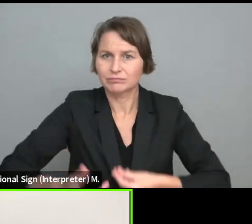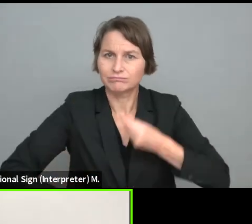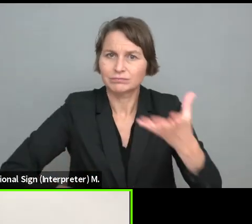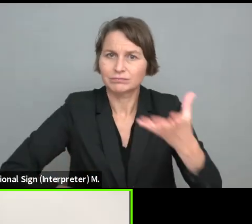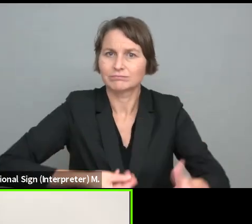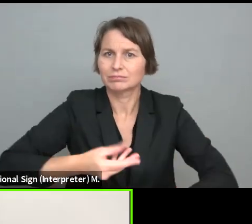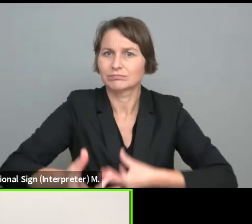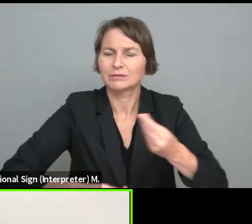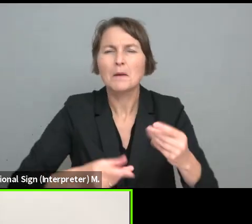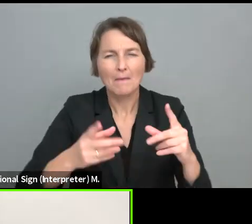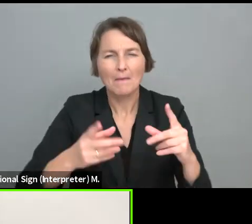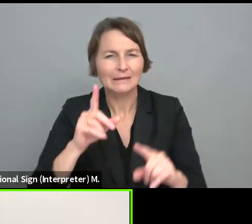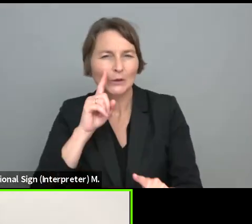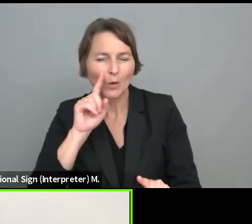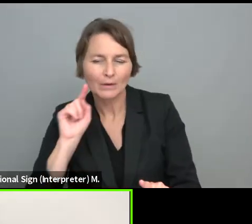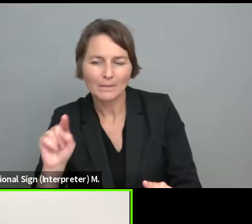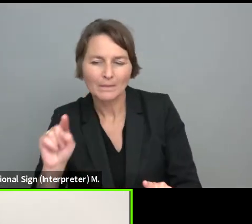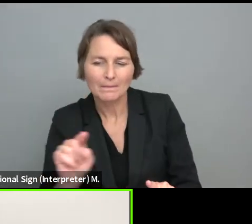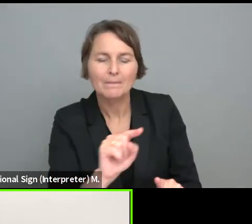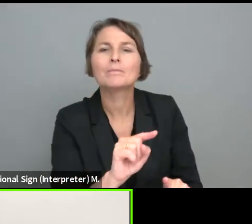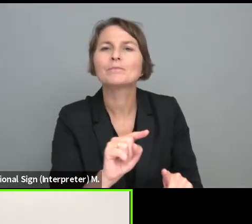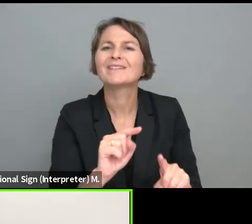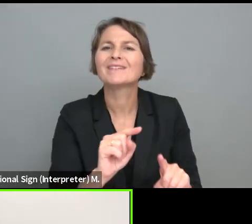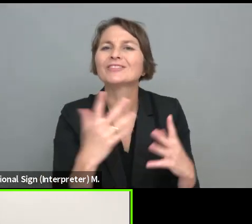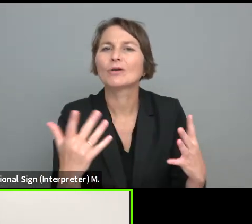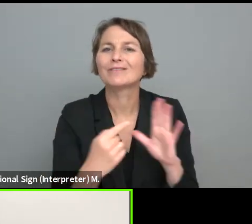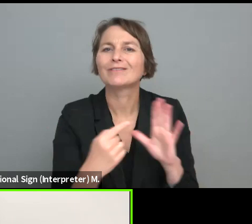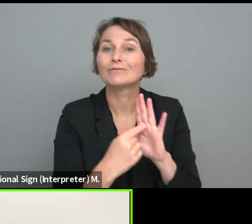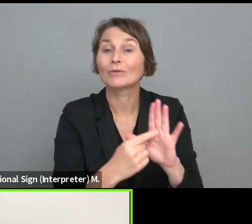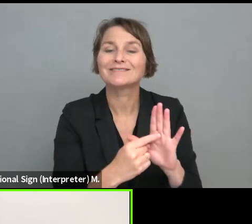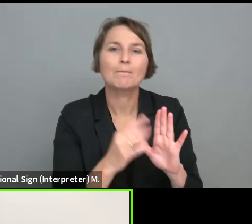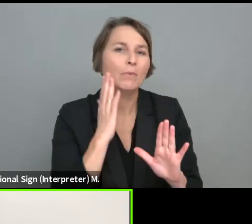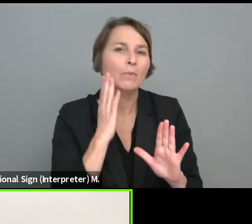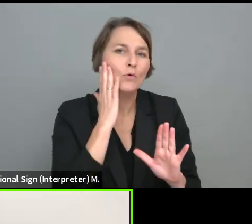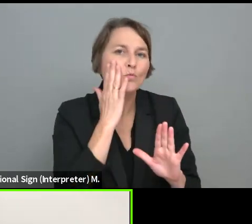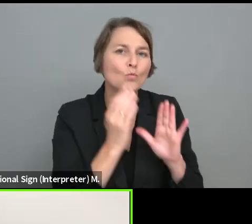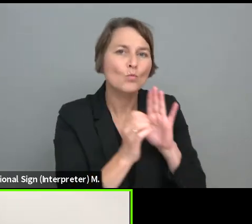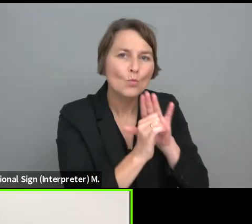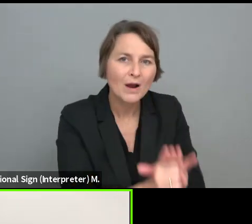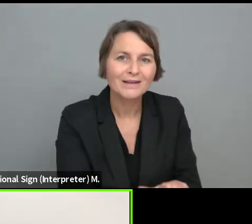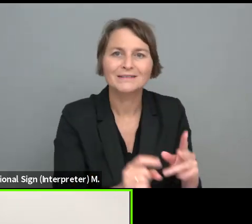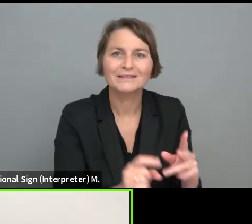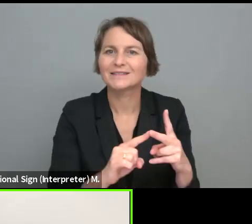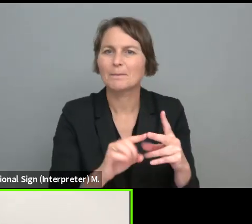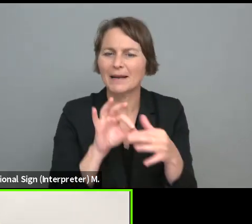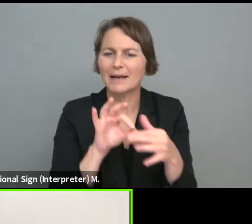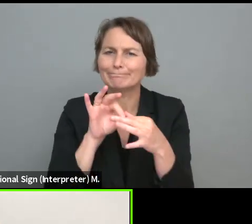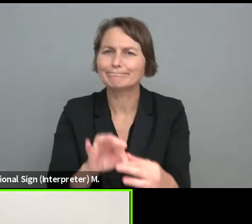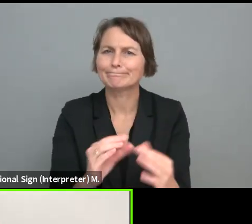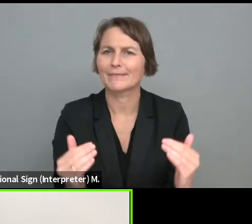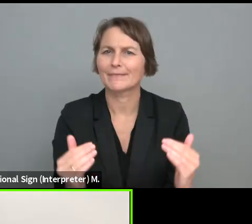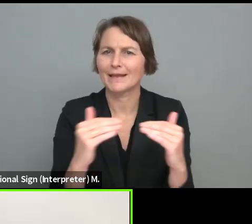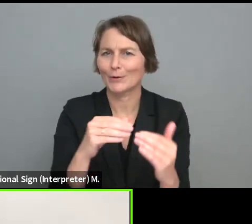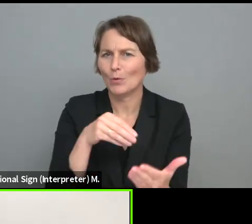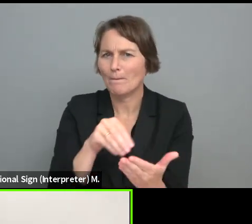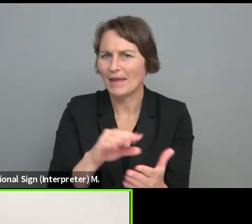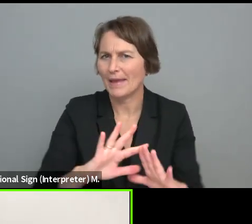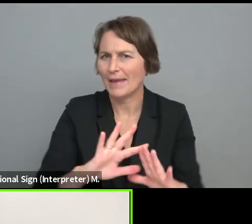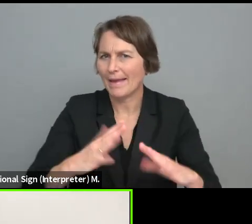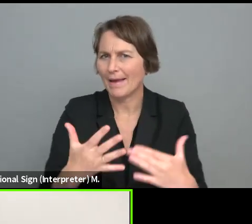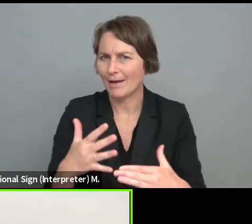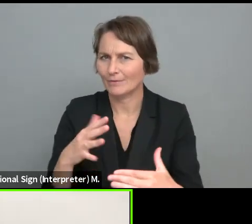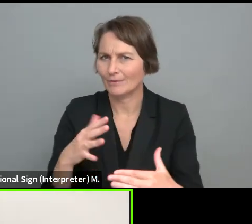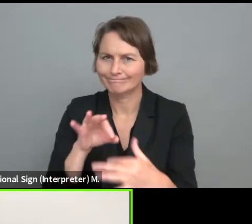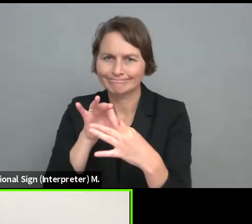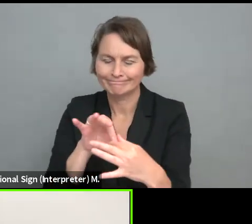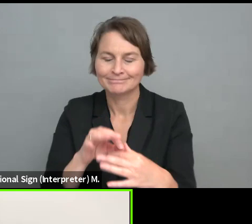the intersectionality of different races when we're talking about equal pay and how that plays a part. And I think you need to get